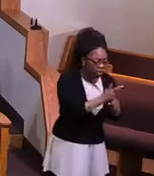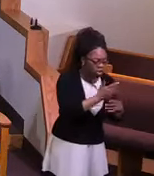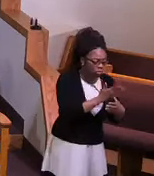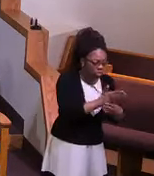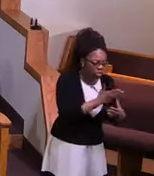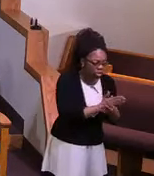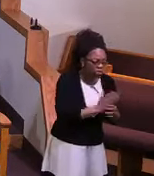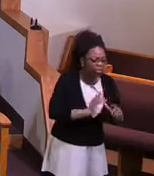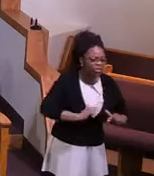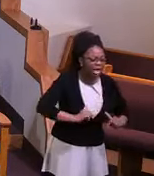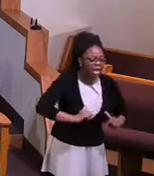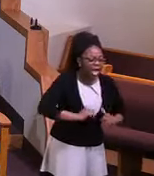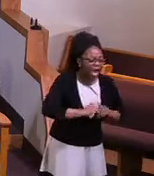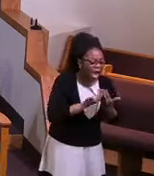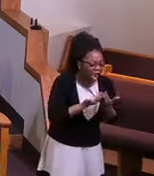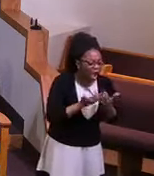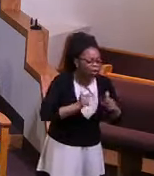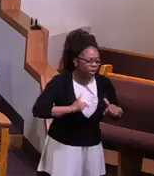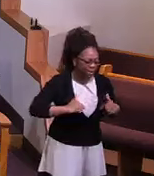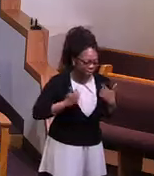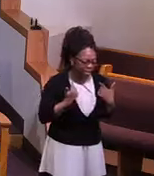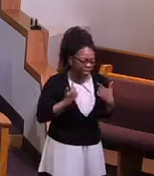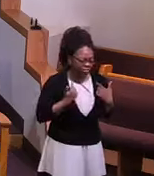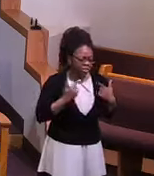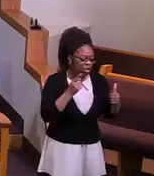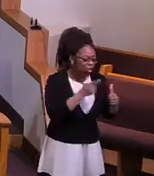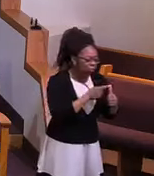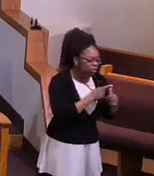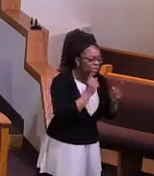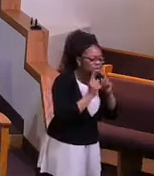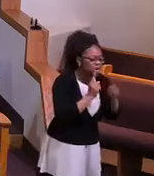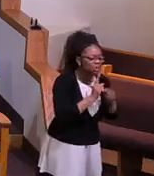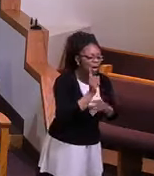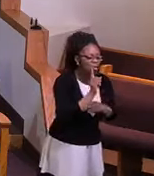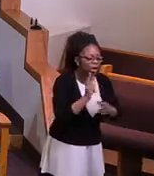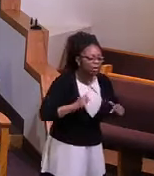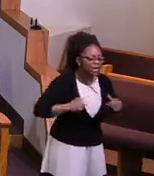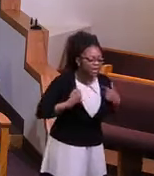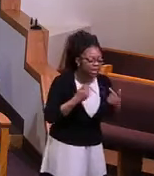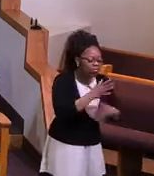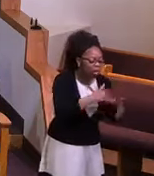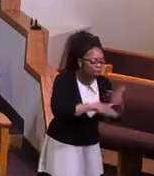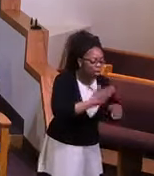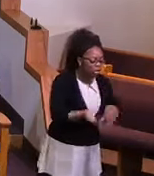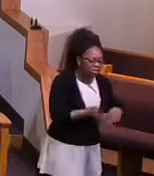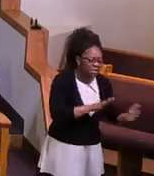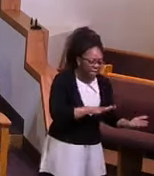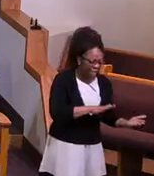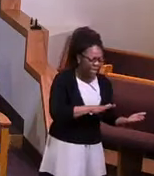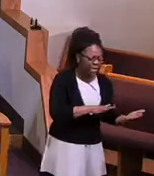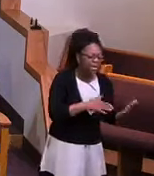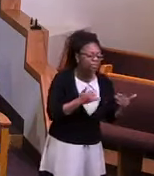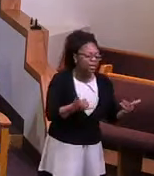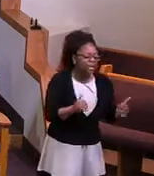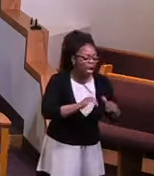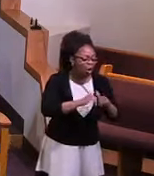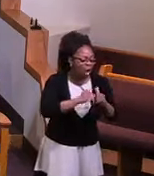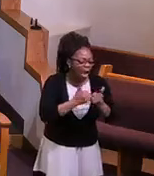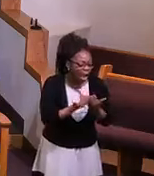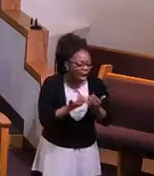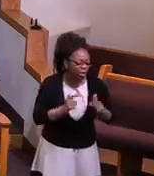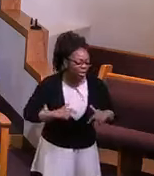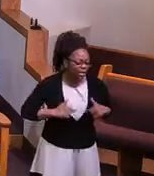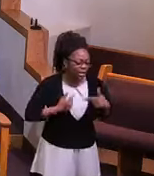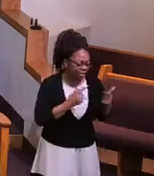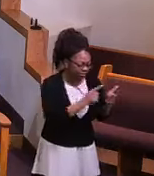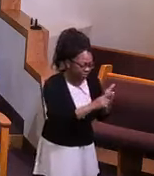he lived. First of all, we talked about where he lived. He lived among the dead. But now, how he lived. Verse 4 starts with